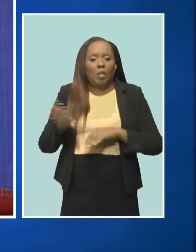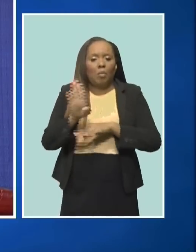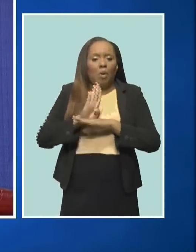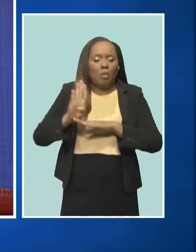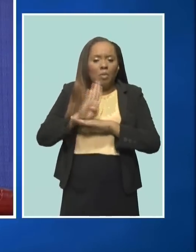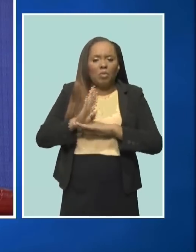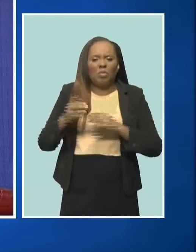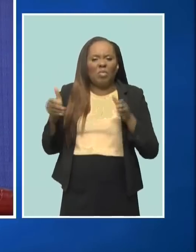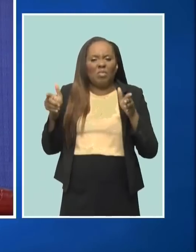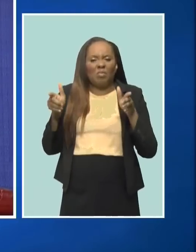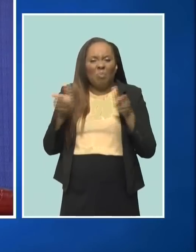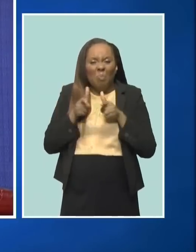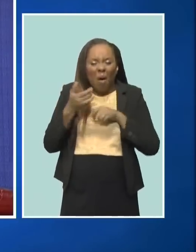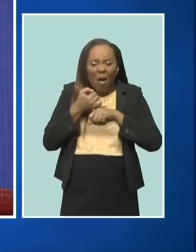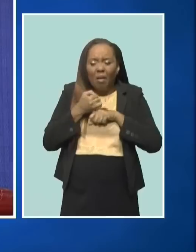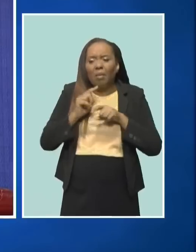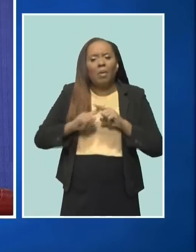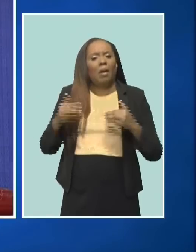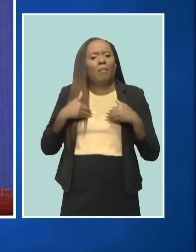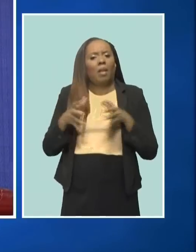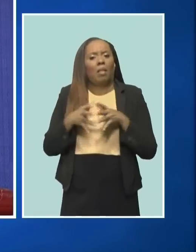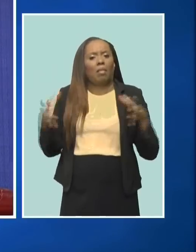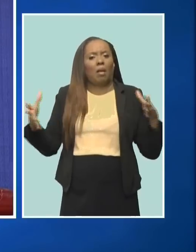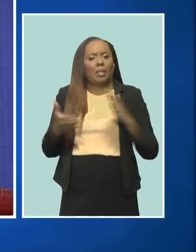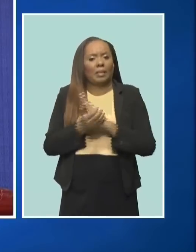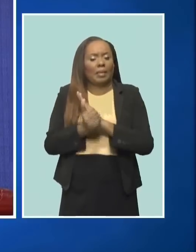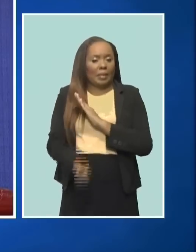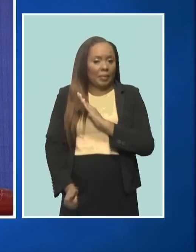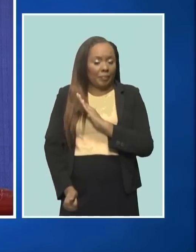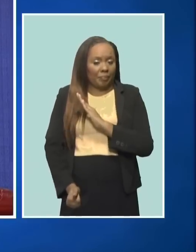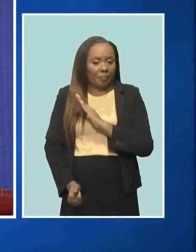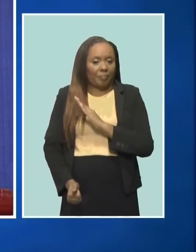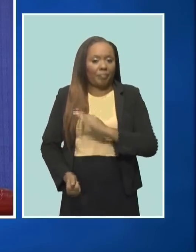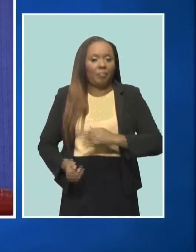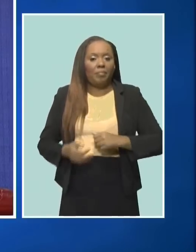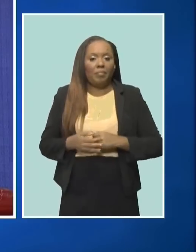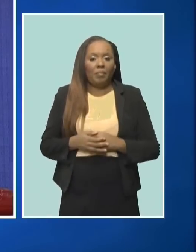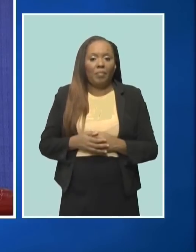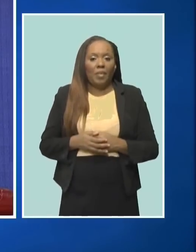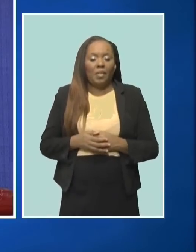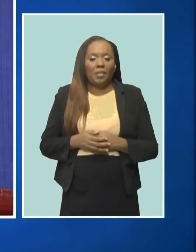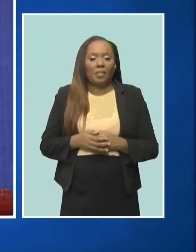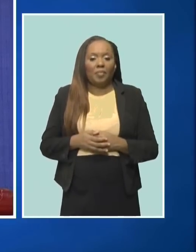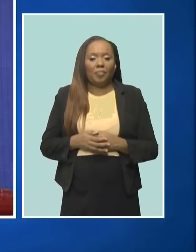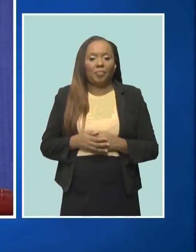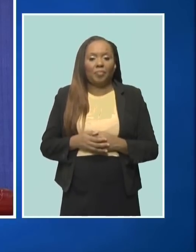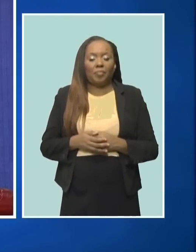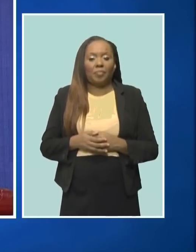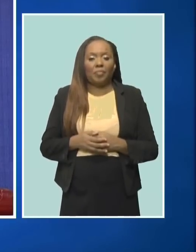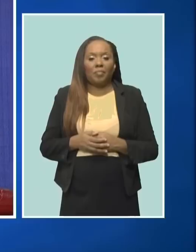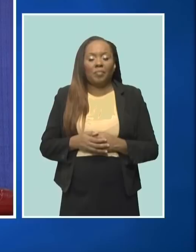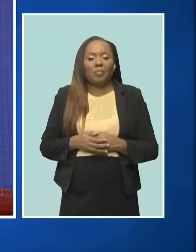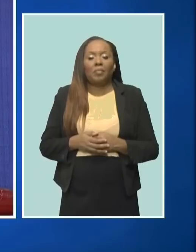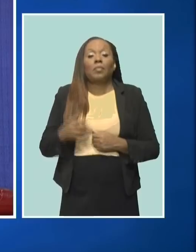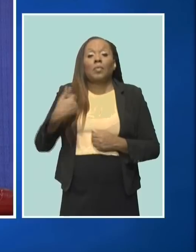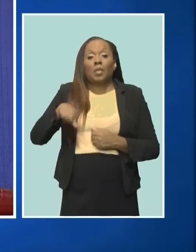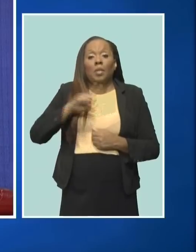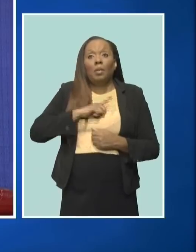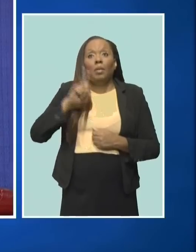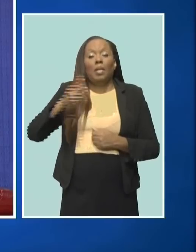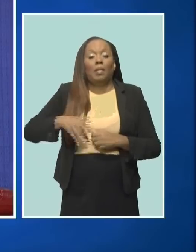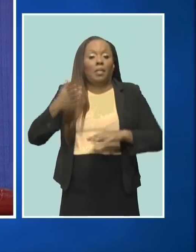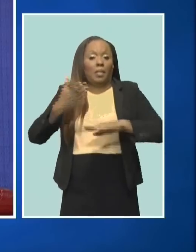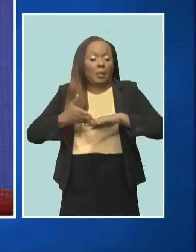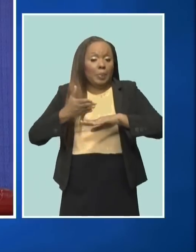size. Where we have to scale up is by opening ourselves